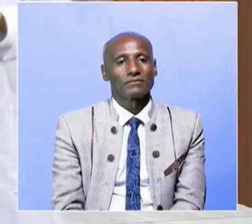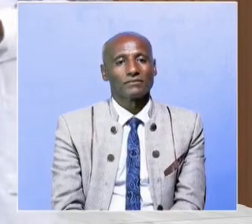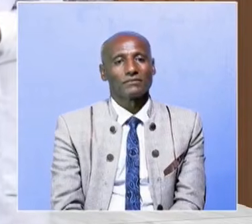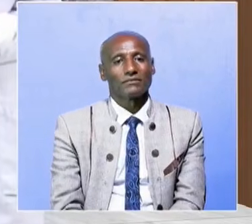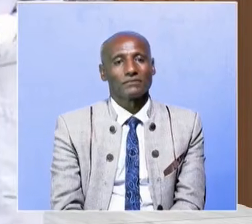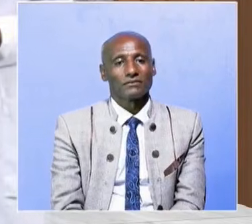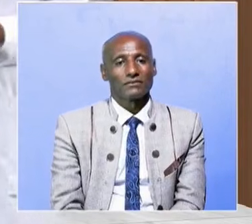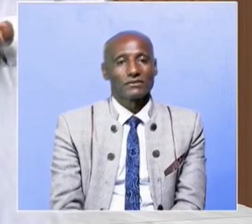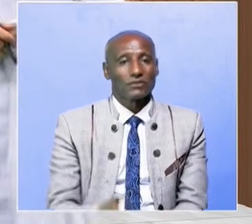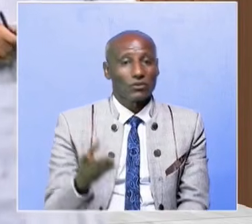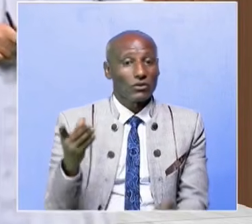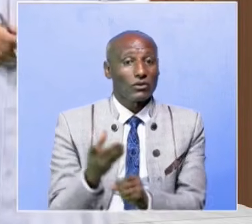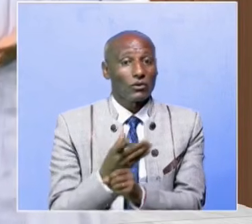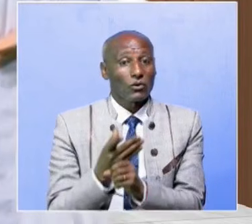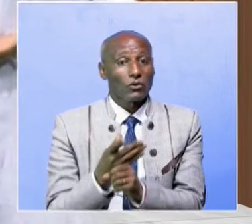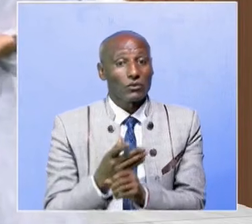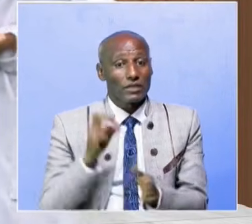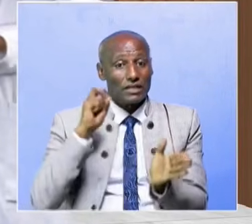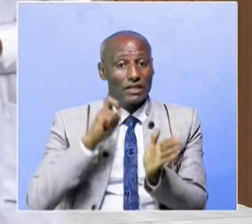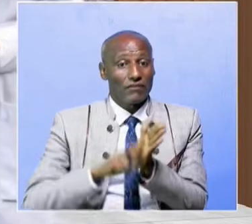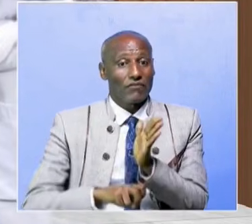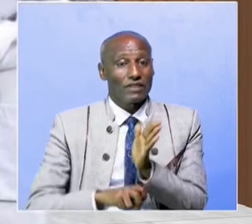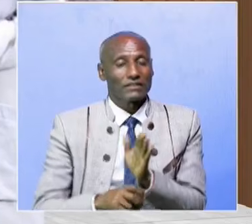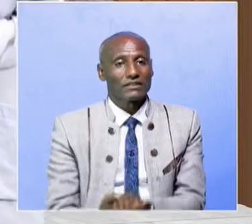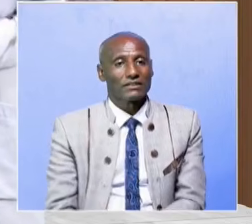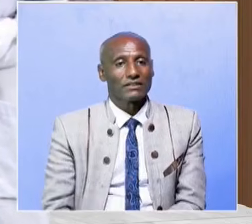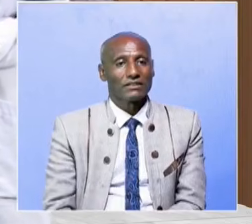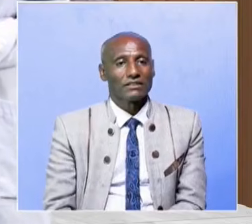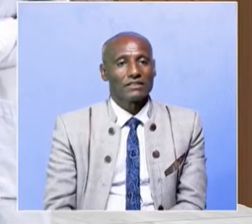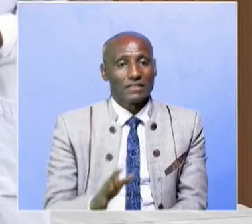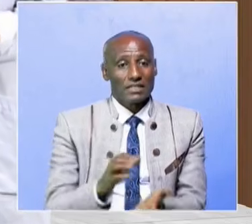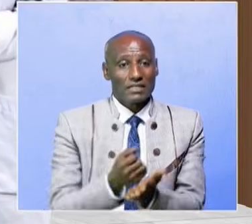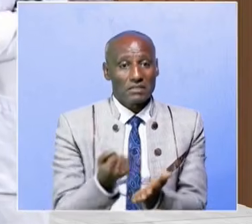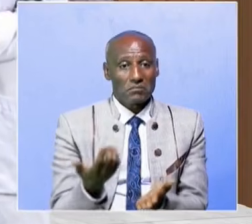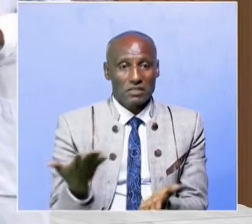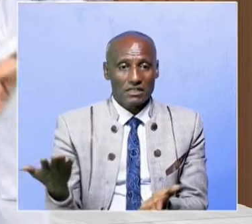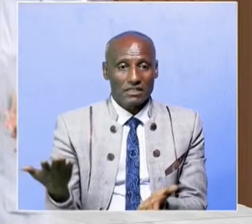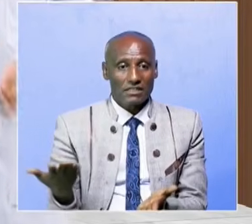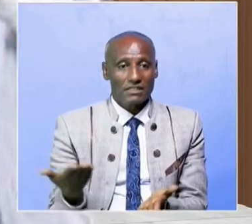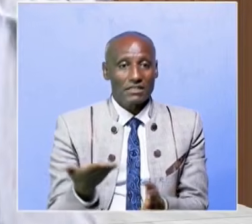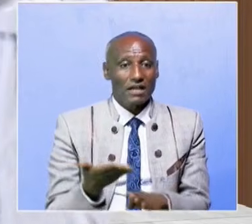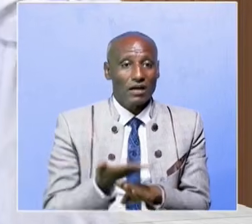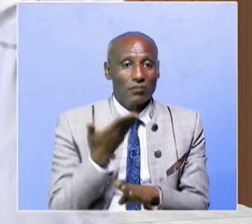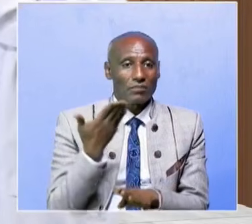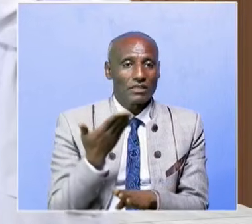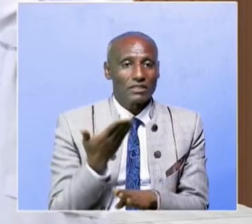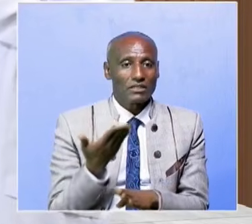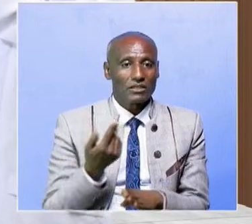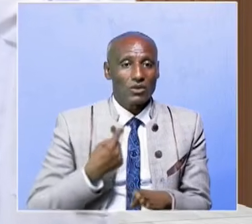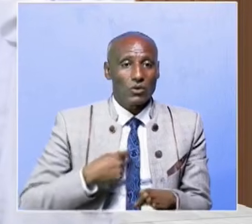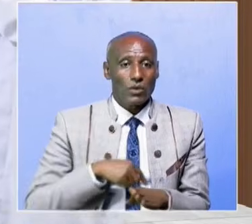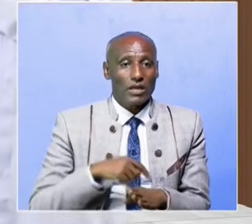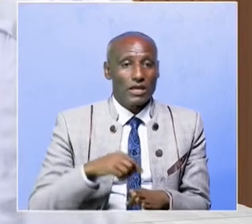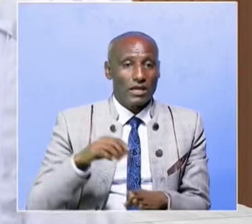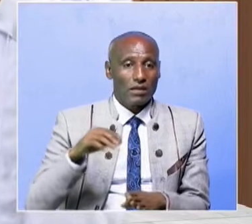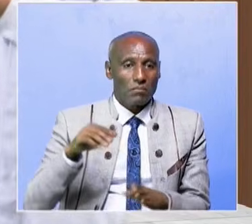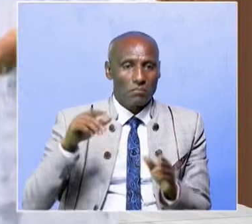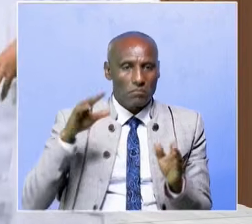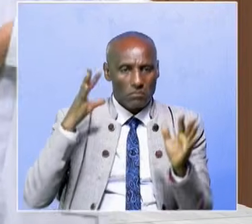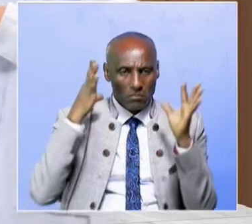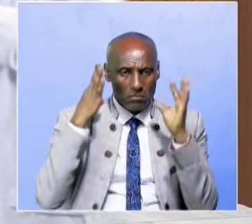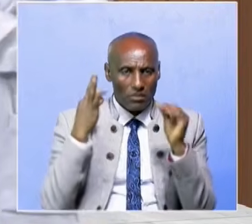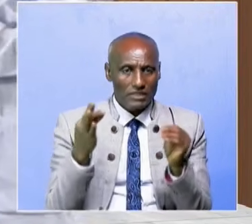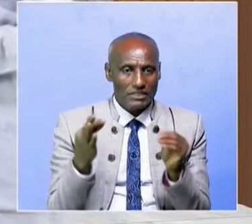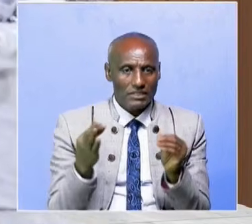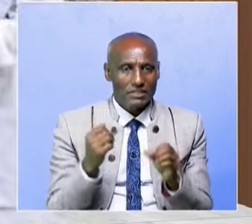and effect, right? So something has happened. Because of that, we must what? Do something